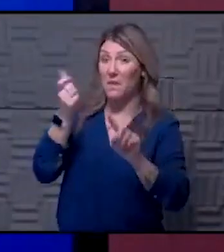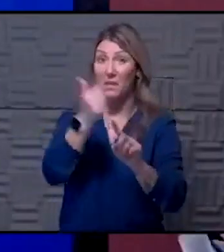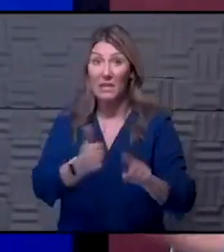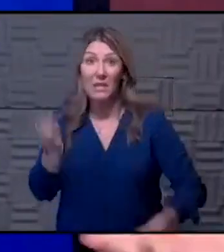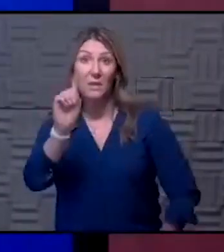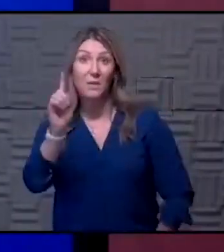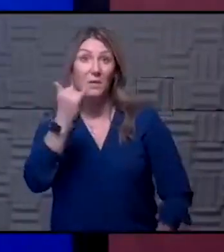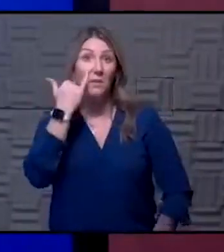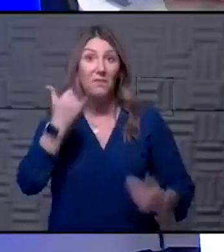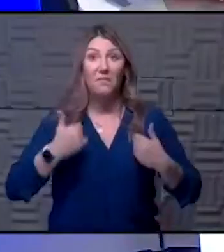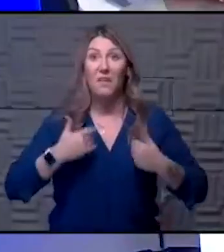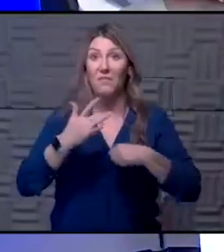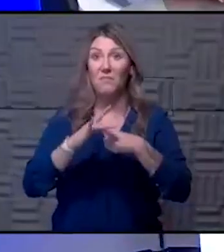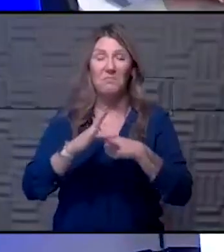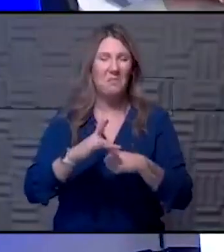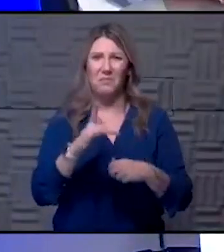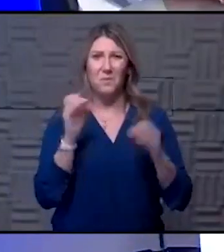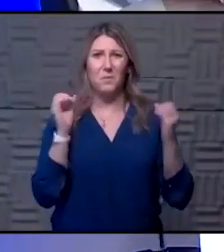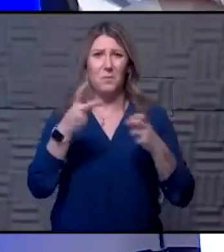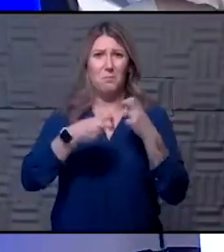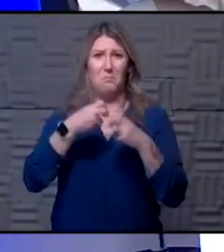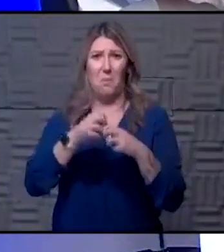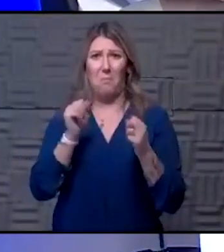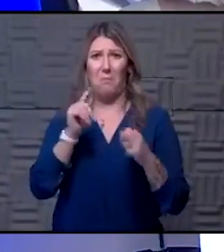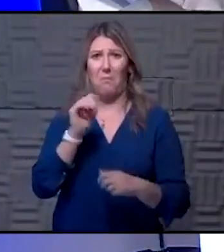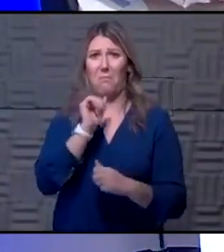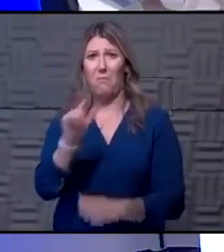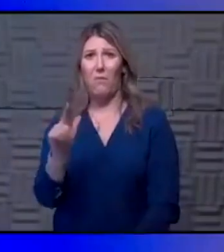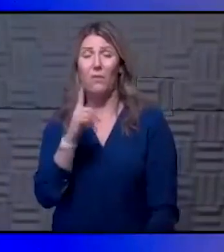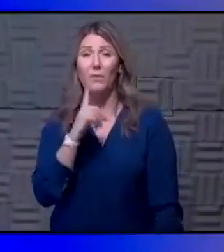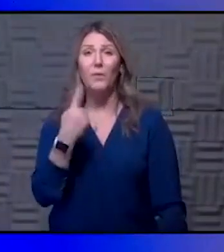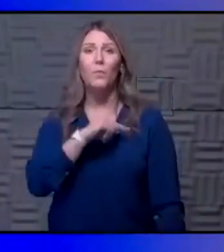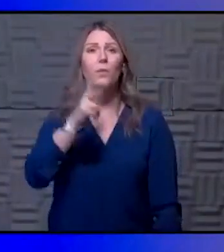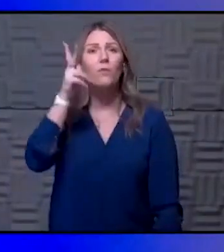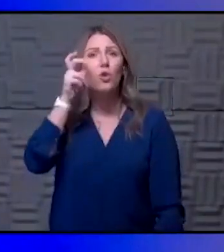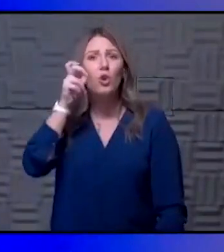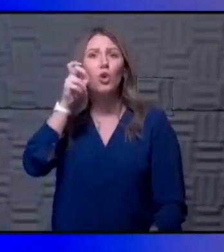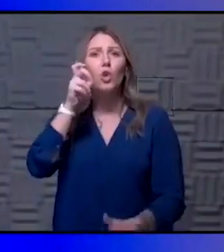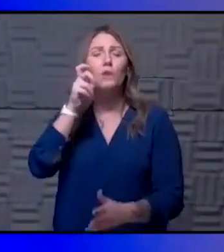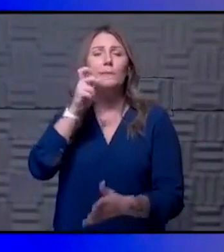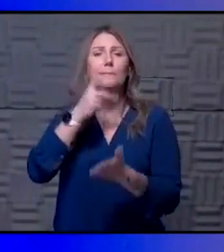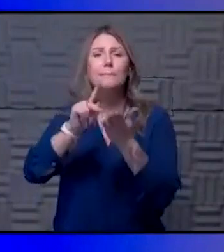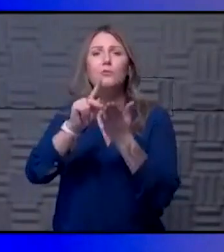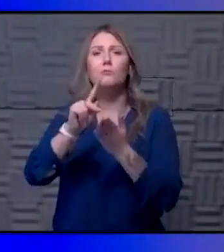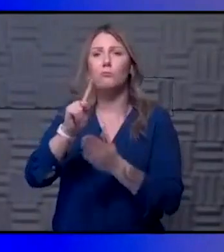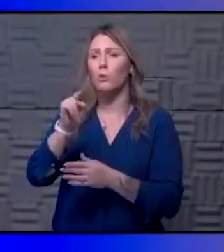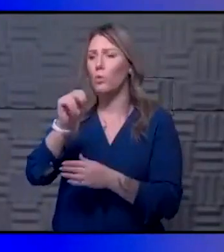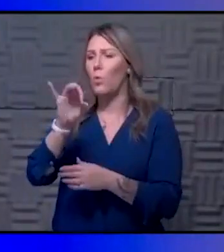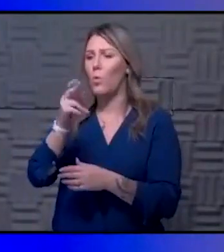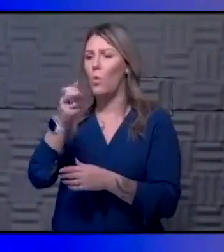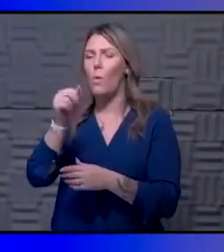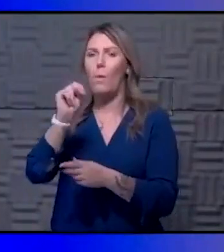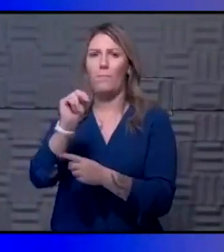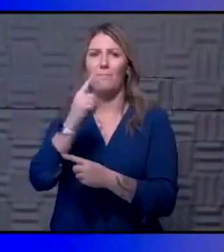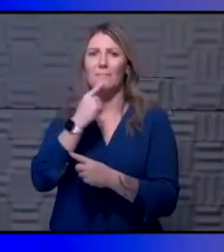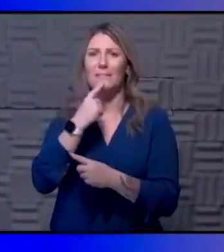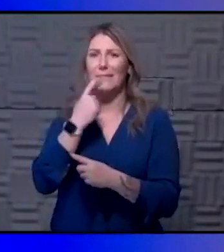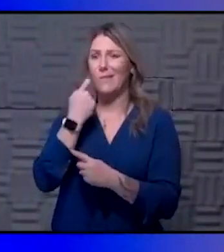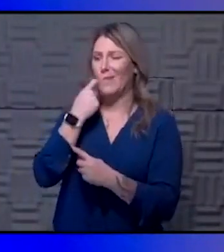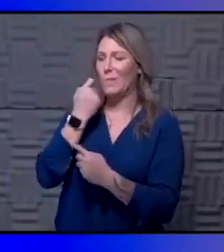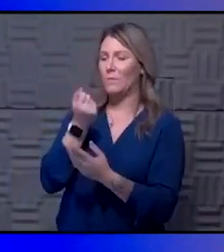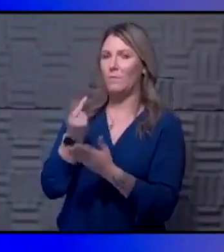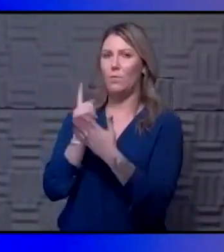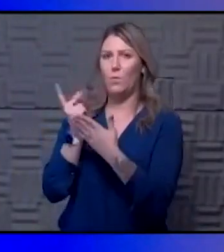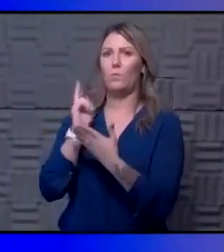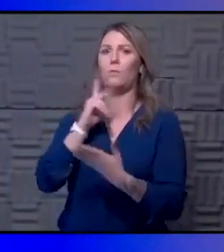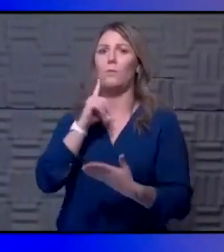vaccine if they have it. I don't have a problem with that at all. I mean, I think there's good points there. And we've heard Secretary Norman say last couple of weeks, if you live or